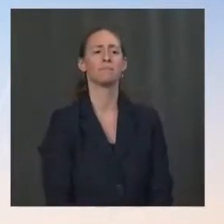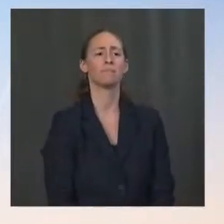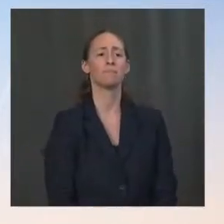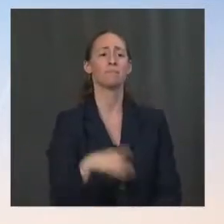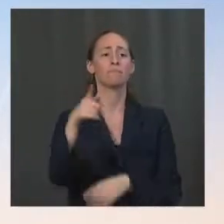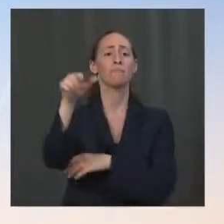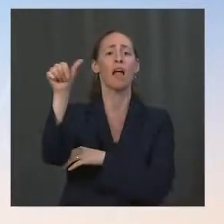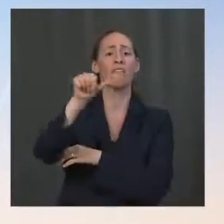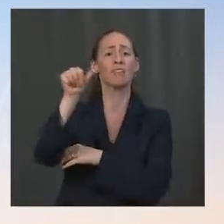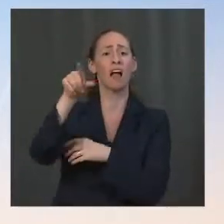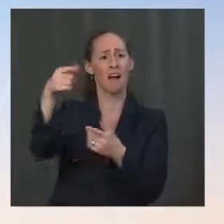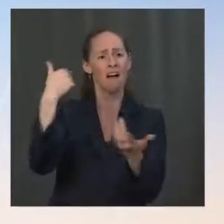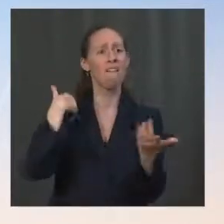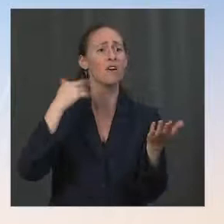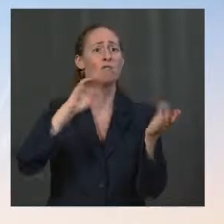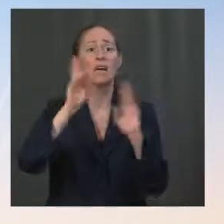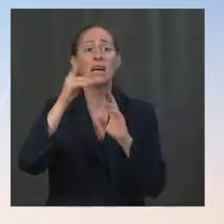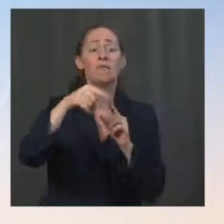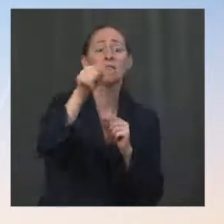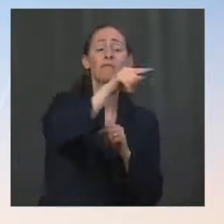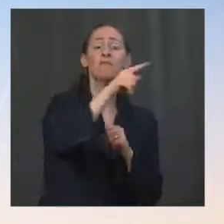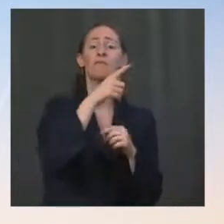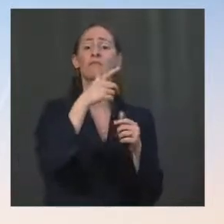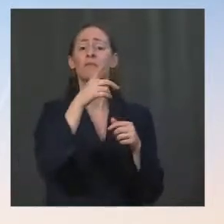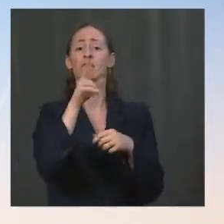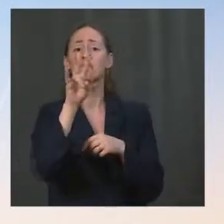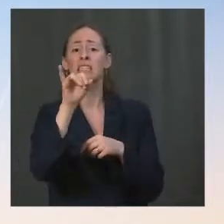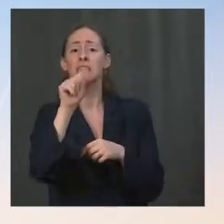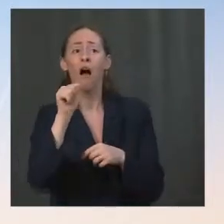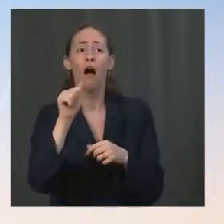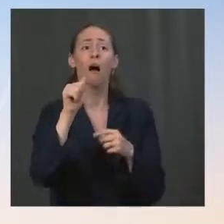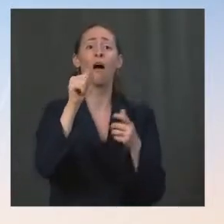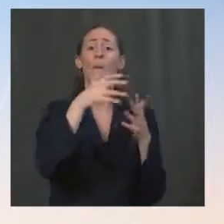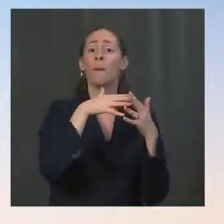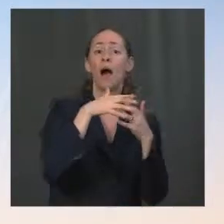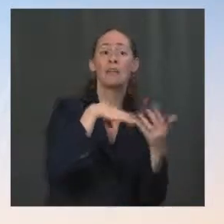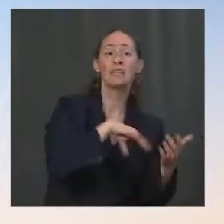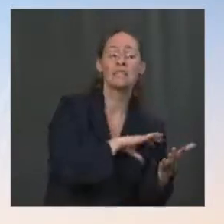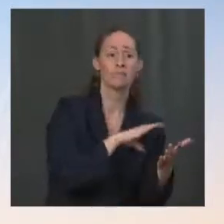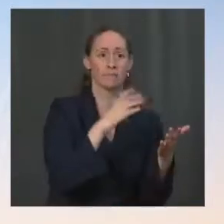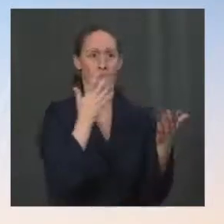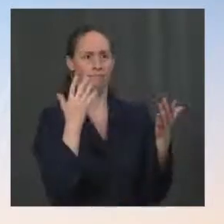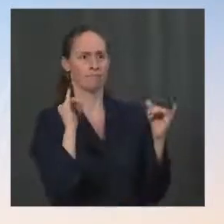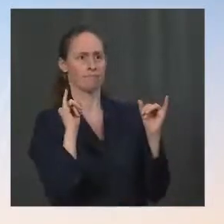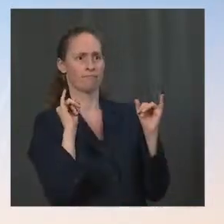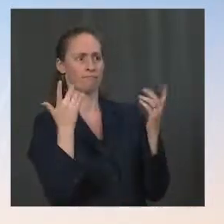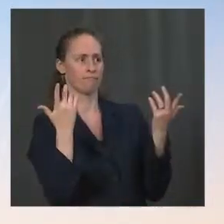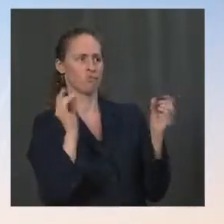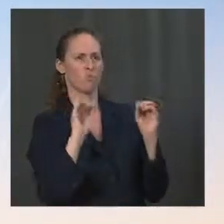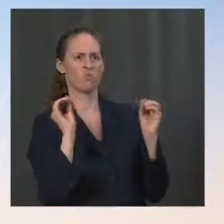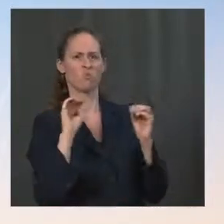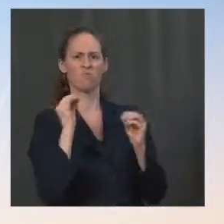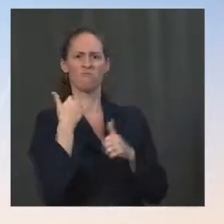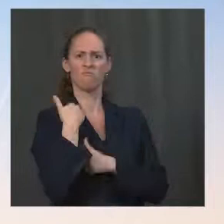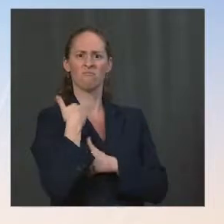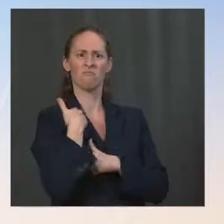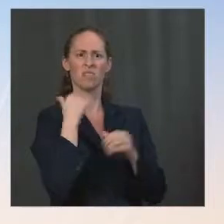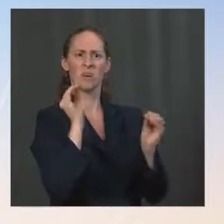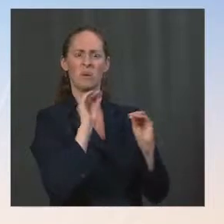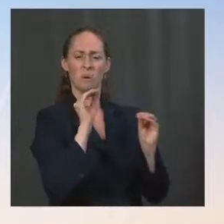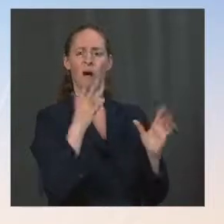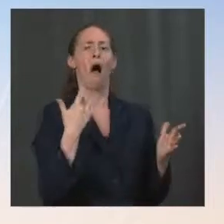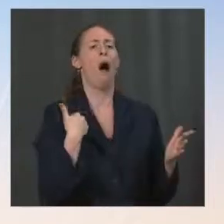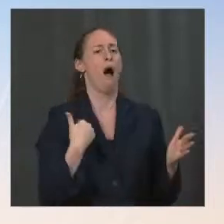American citizen who remains in country to leave the country even after the U.S. military presence ends. There's a means of mechanisms for that. Those conversations